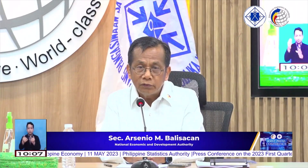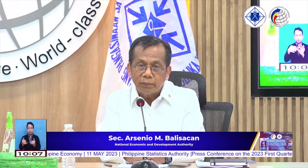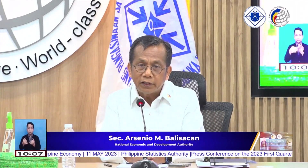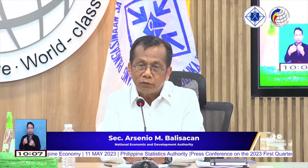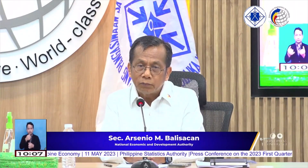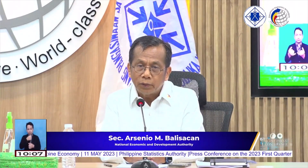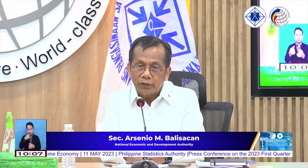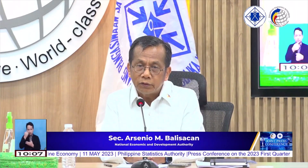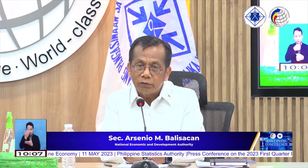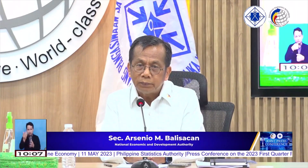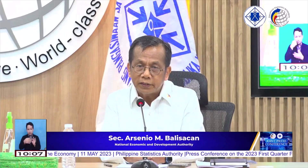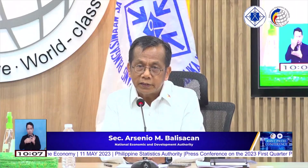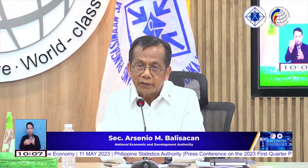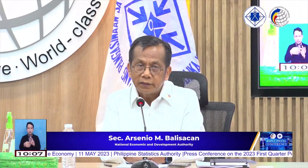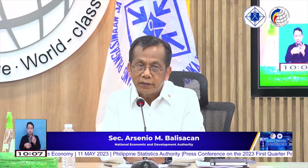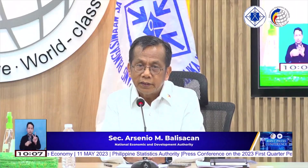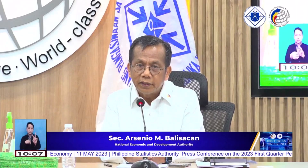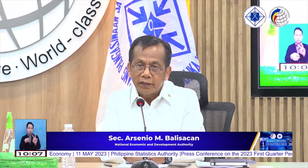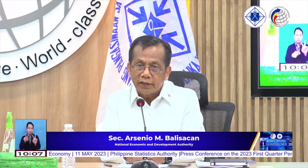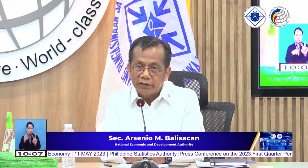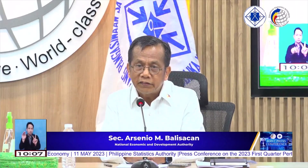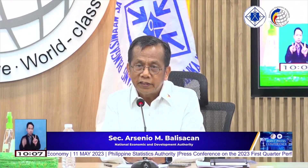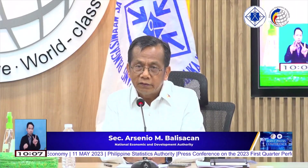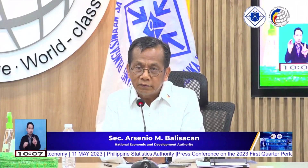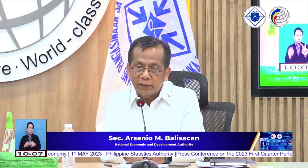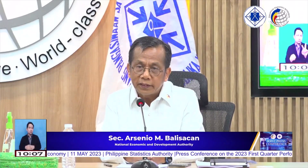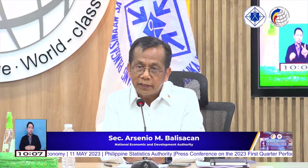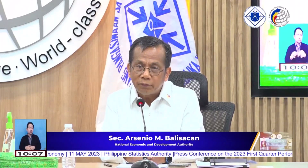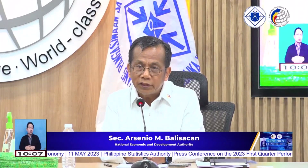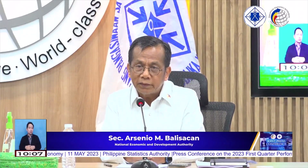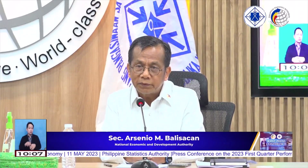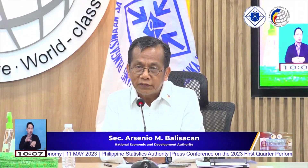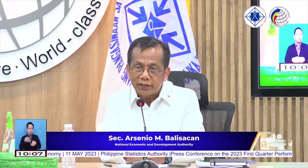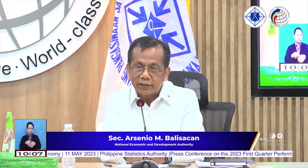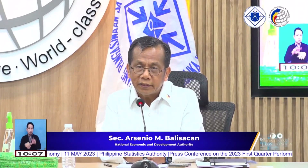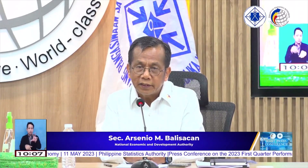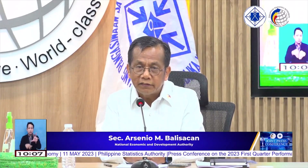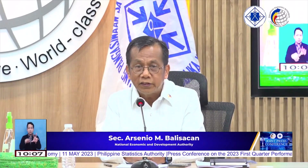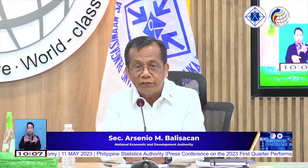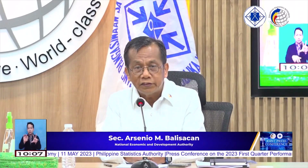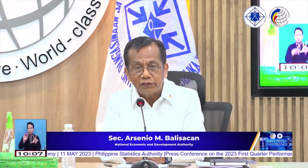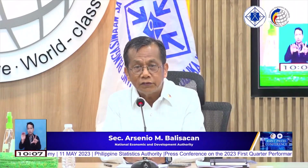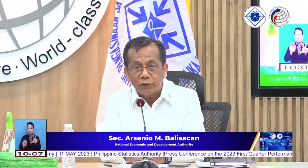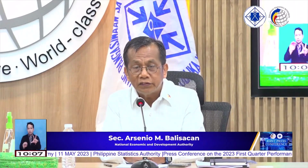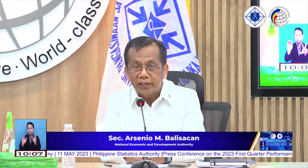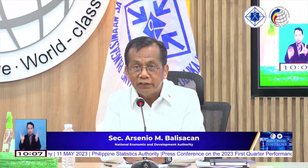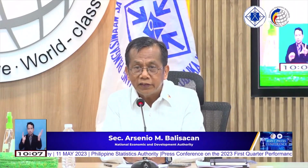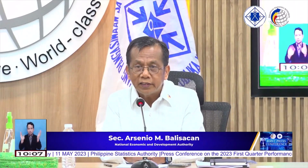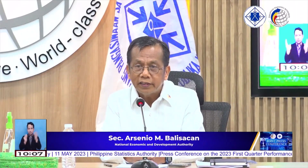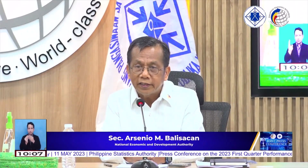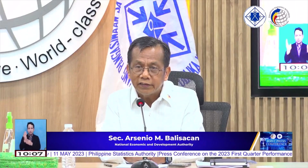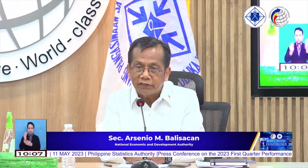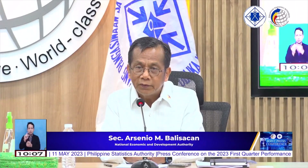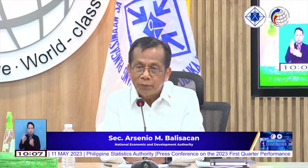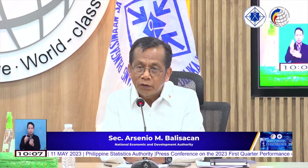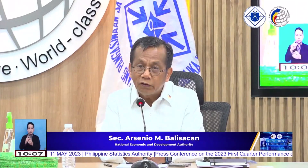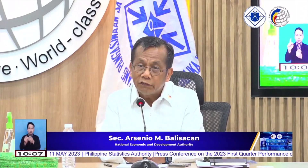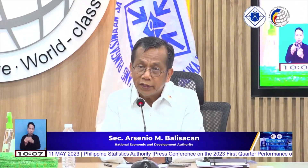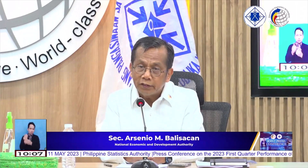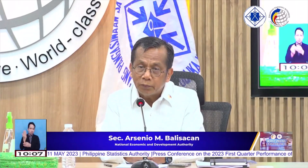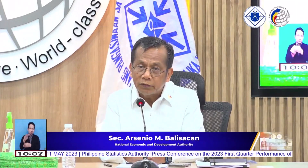by 2.2%, industry grew by 3.9%, and services saw a significant increase